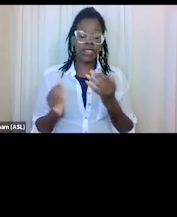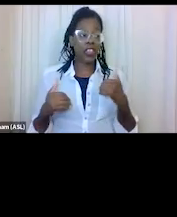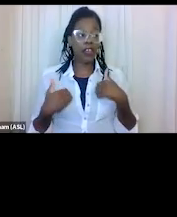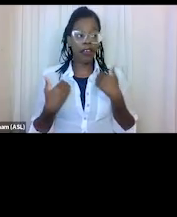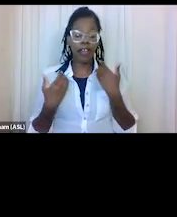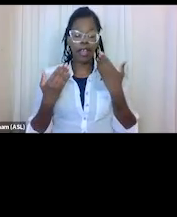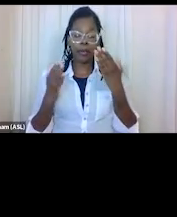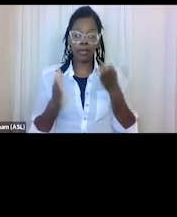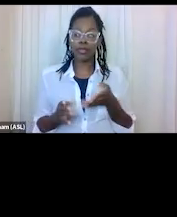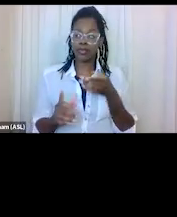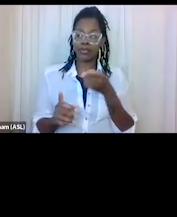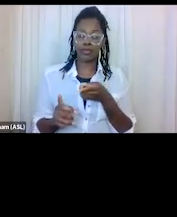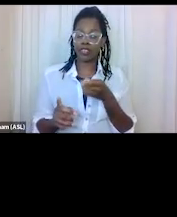experiencing